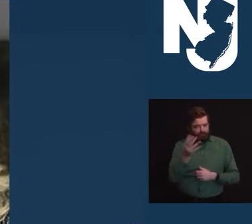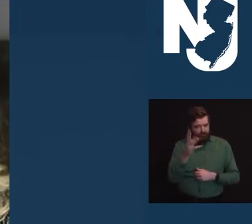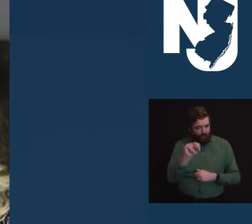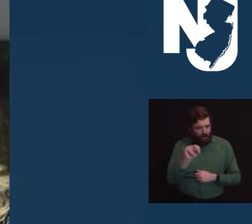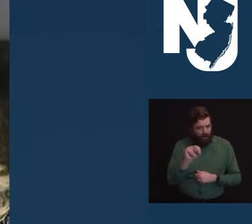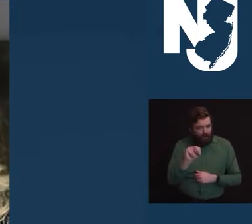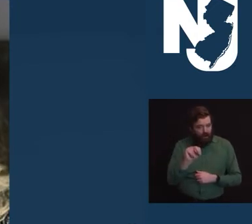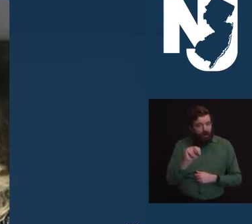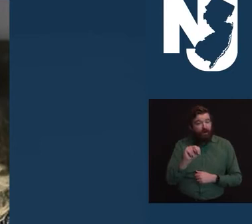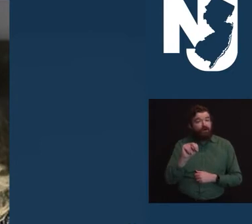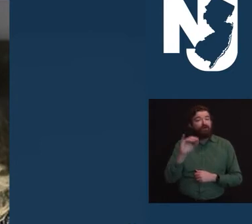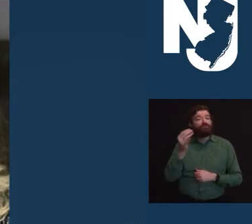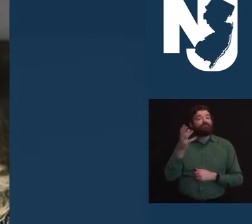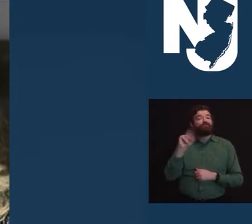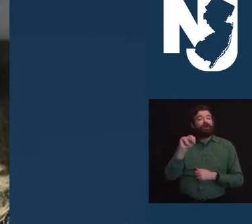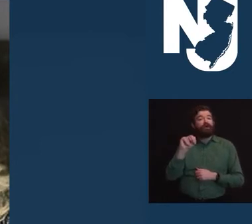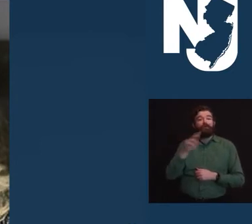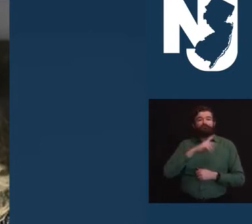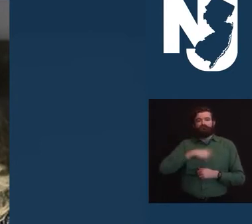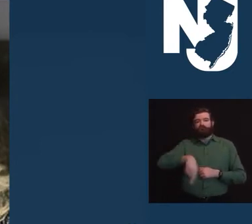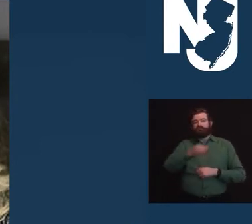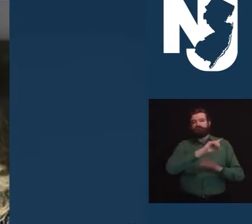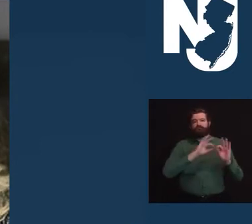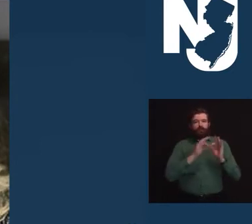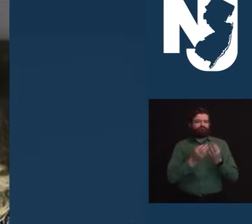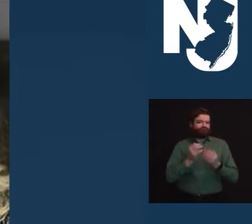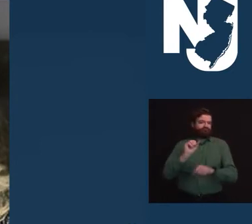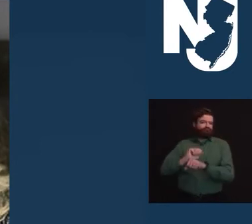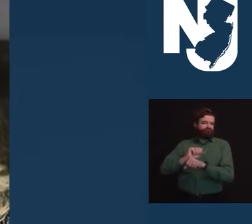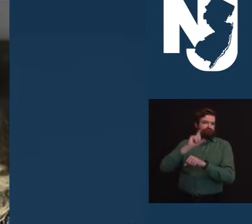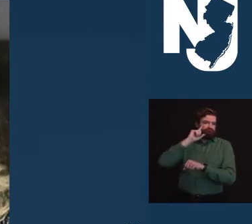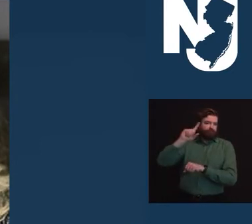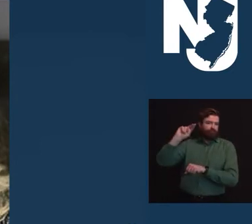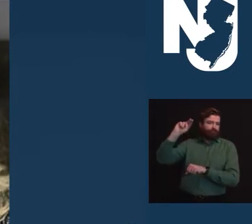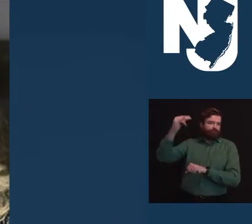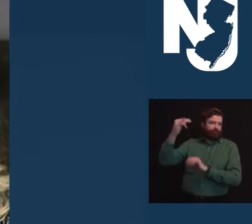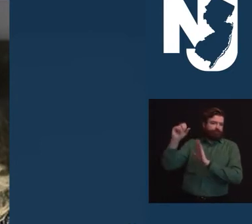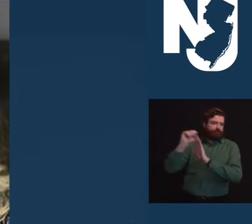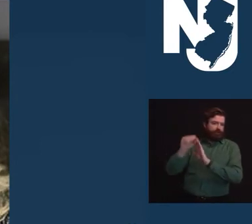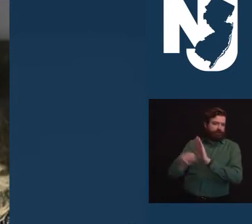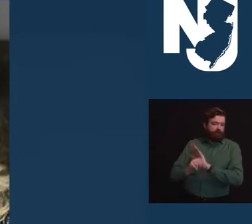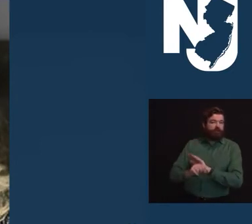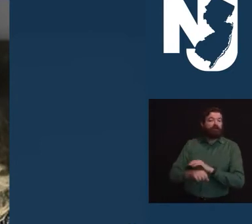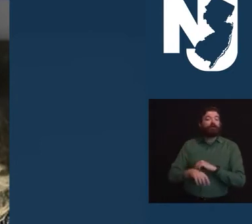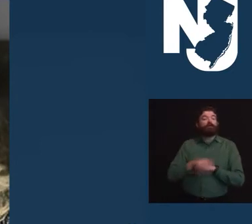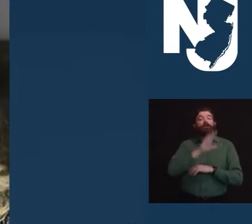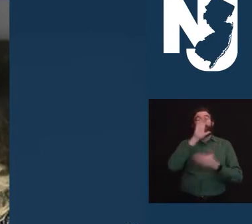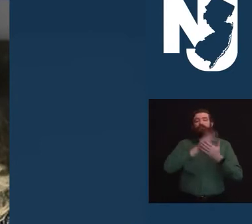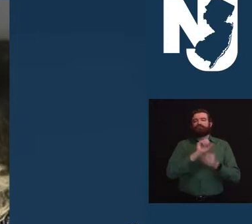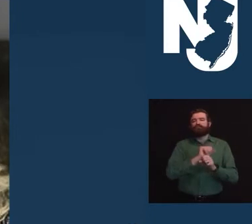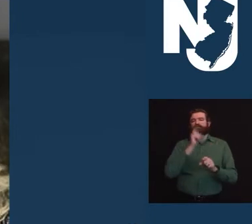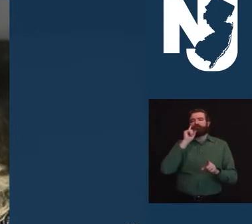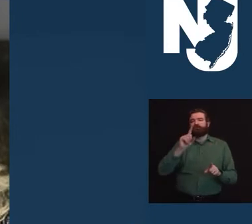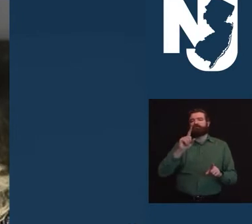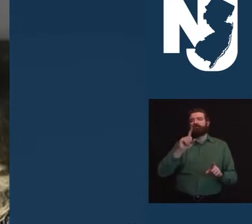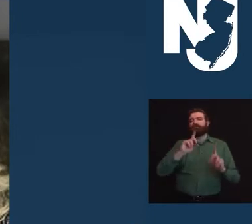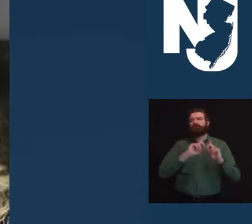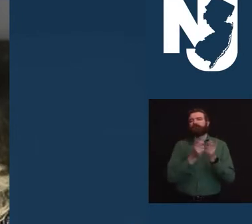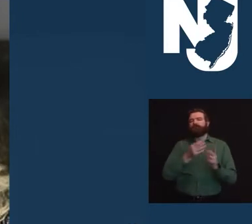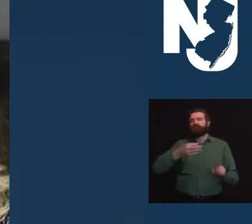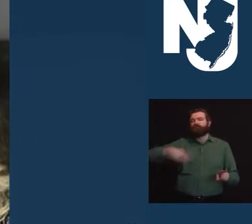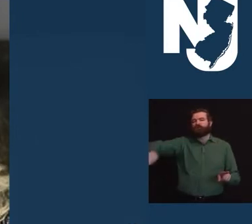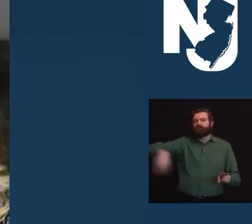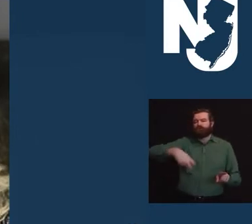Department. Talk about a family of state service here. He works at the New Jersey Department of Transportation, and they were married for 17